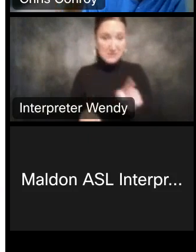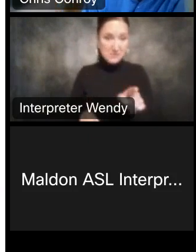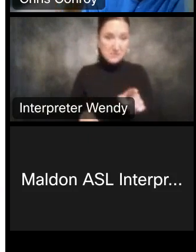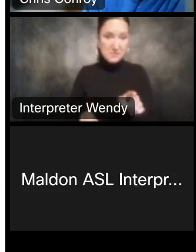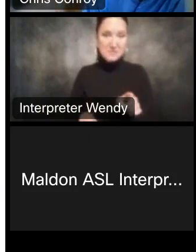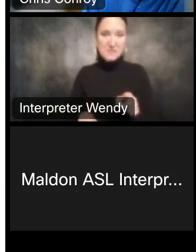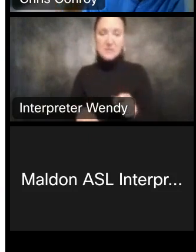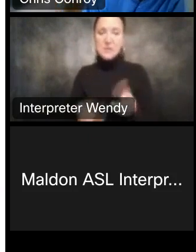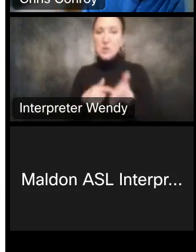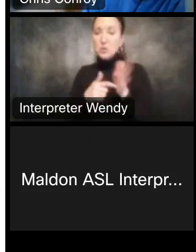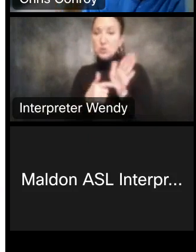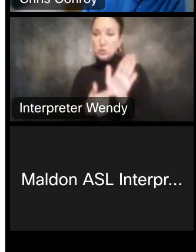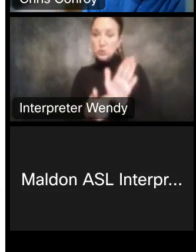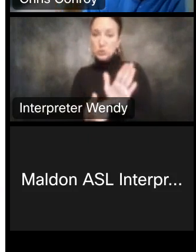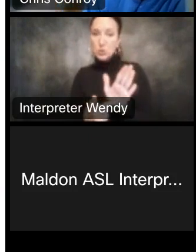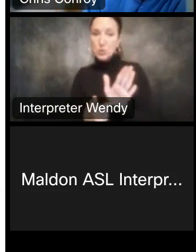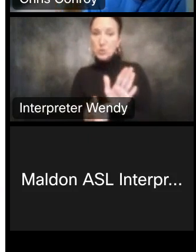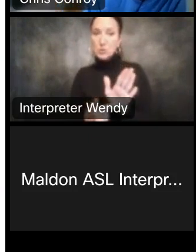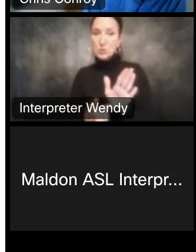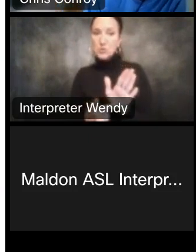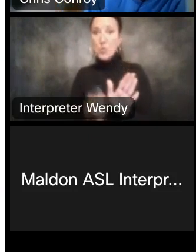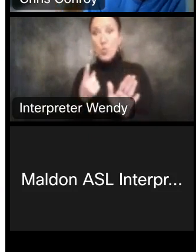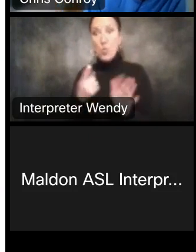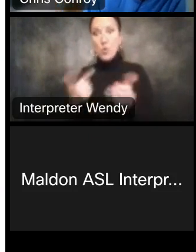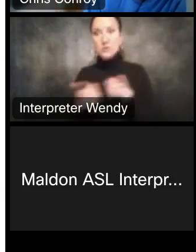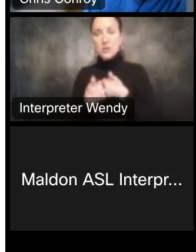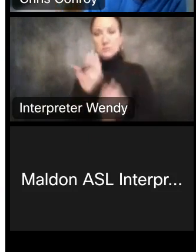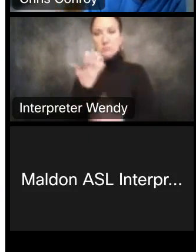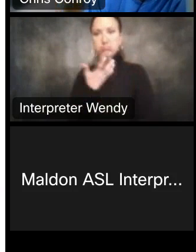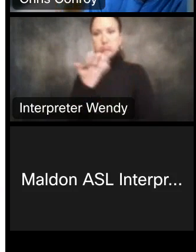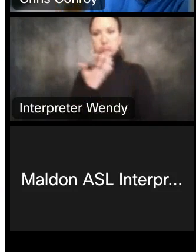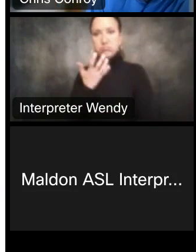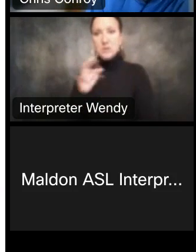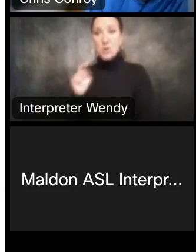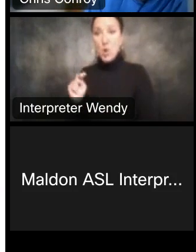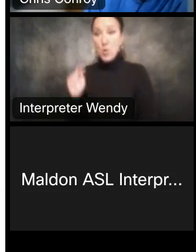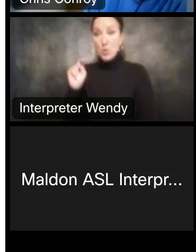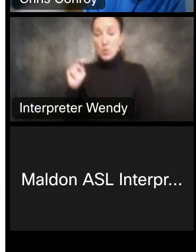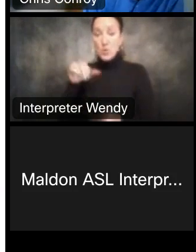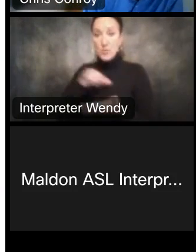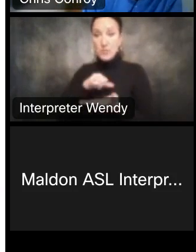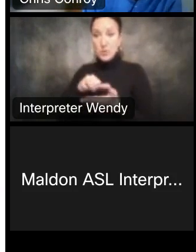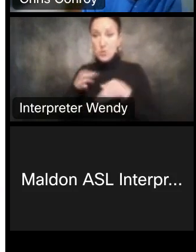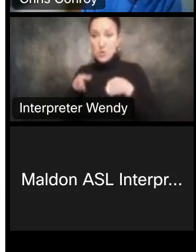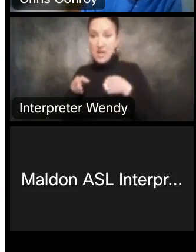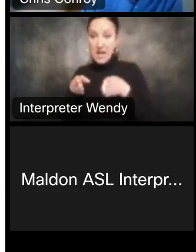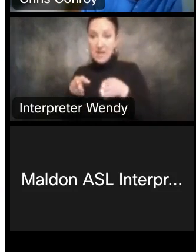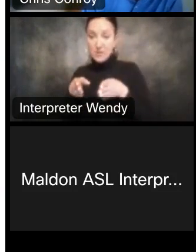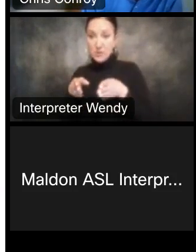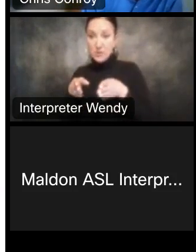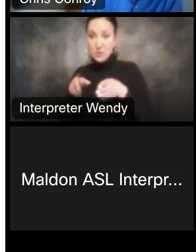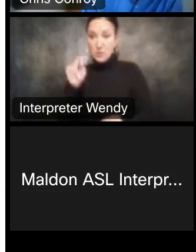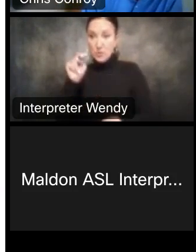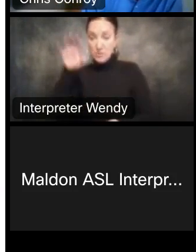what we're showing is really one of the biggest challenges. On the north side of New York Avenue,